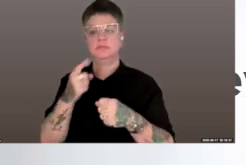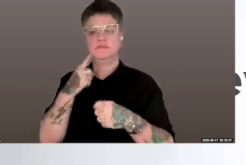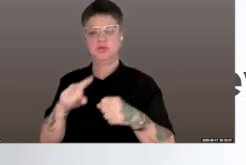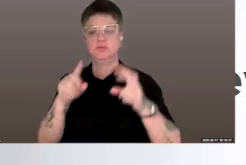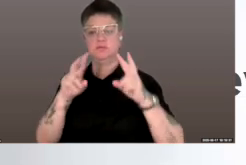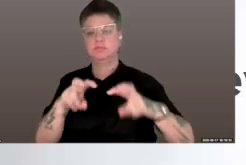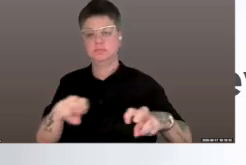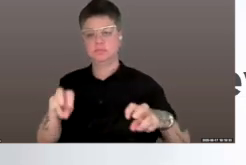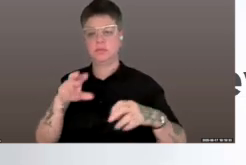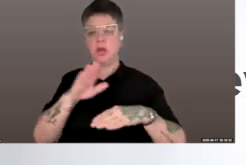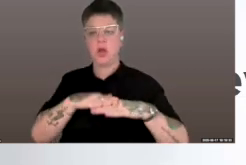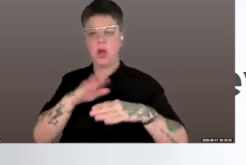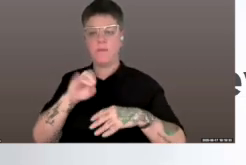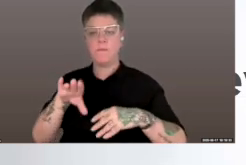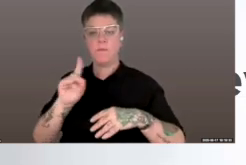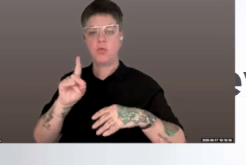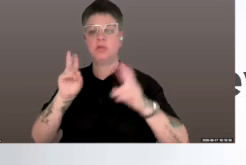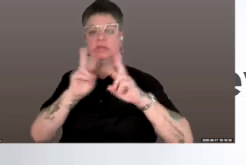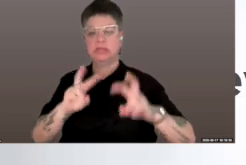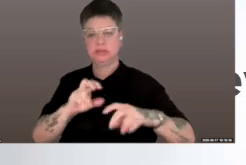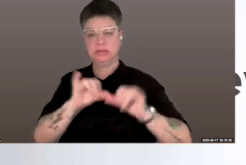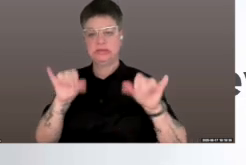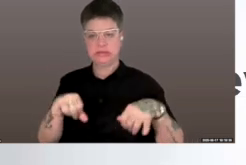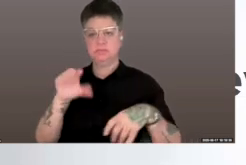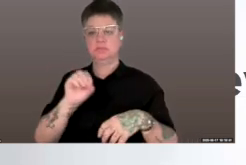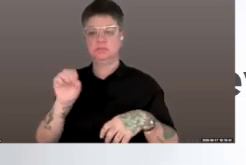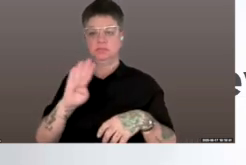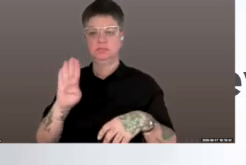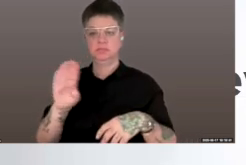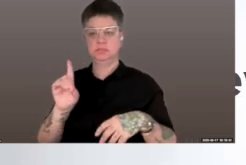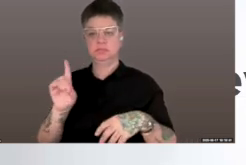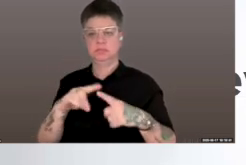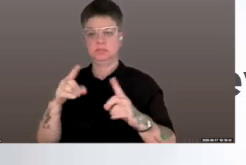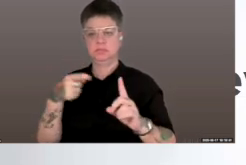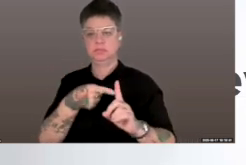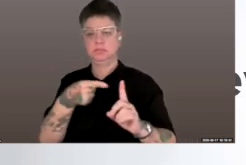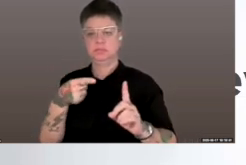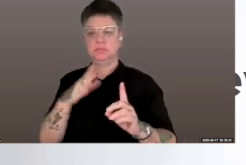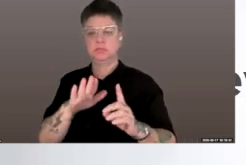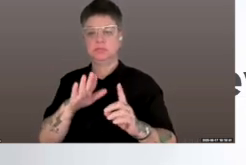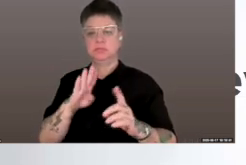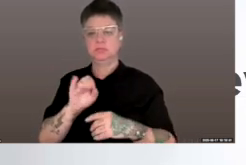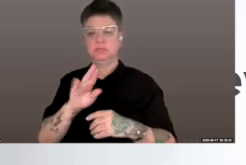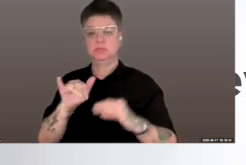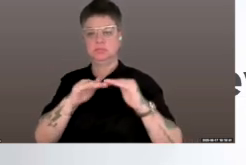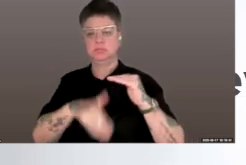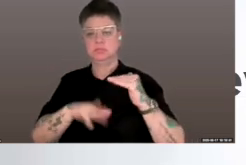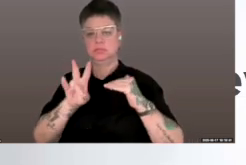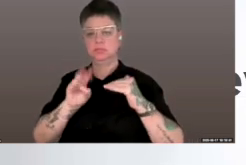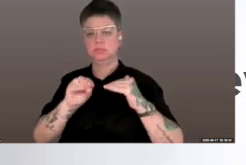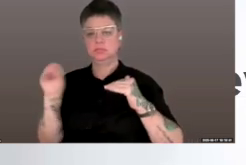The program would defer to manufacturer's threshold for replacement. Additional research during the